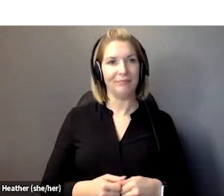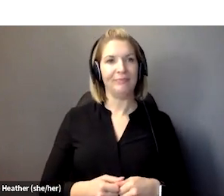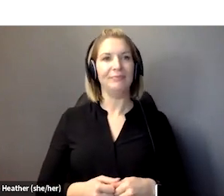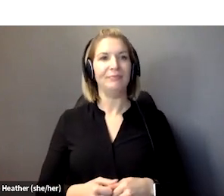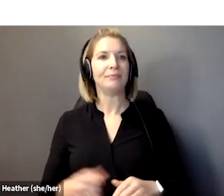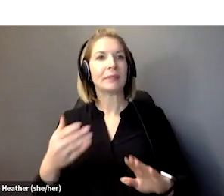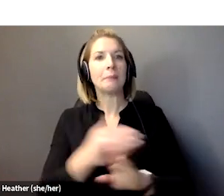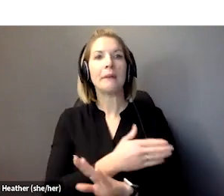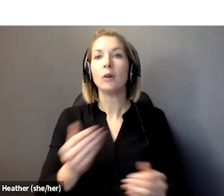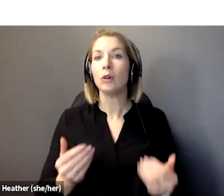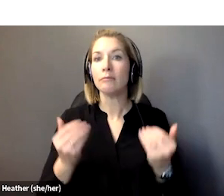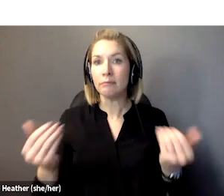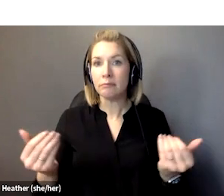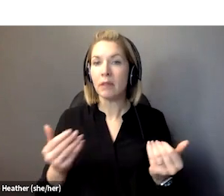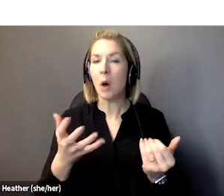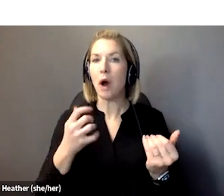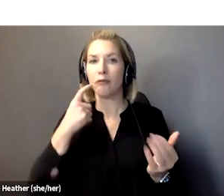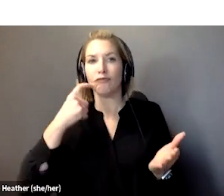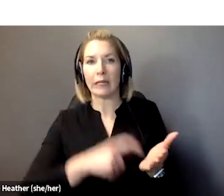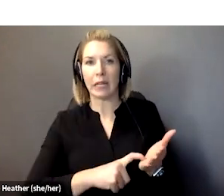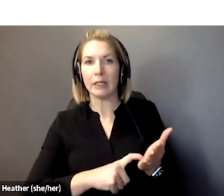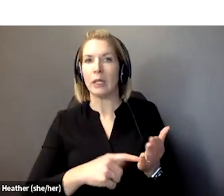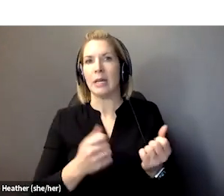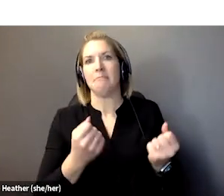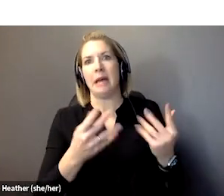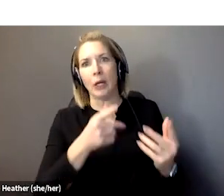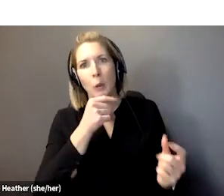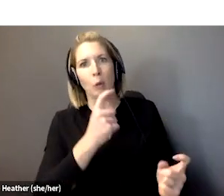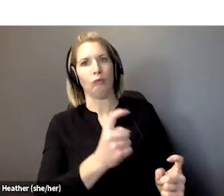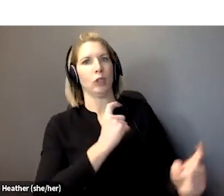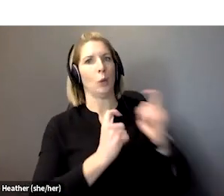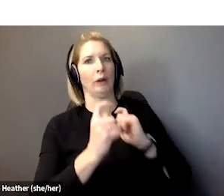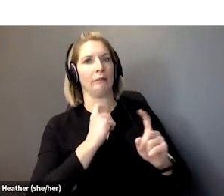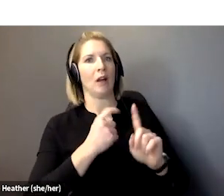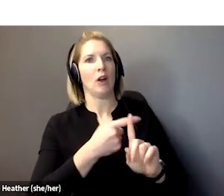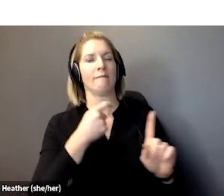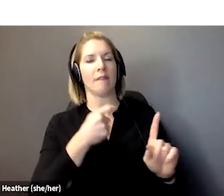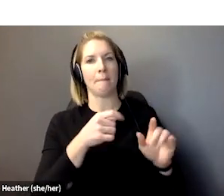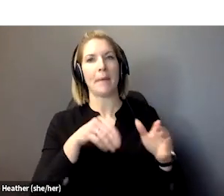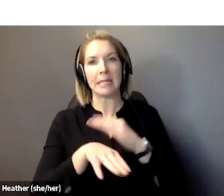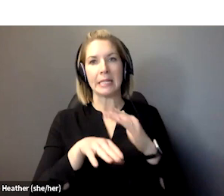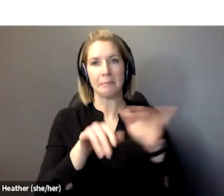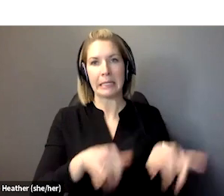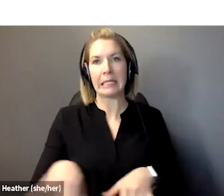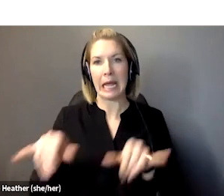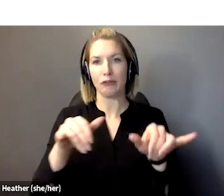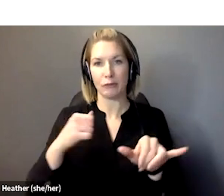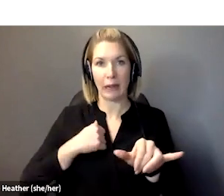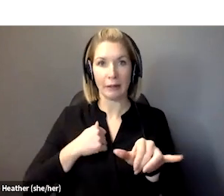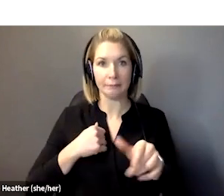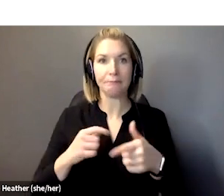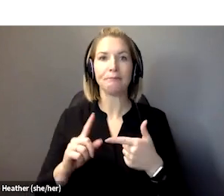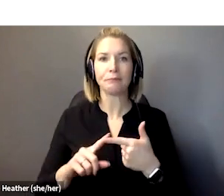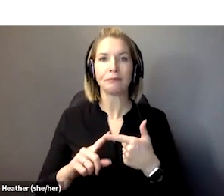Before I begin, I just want to acknowledge our generous funding support from Accessibility Standards Canada. I also wanted to acknowledge